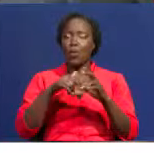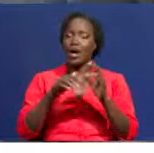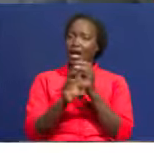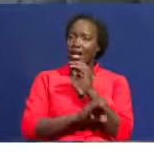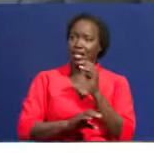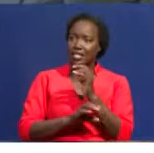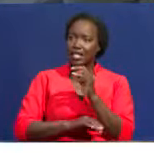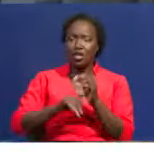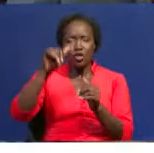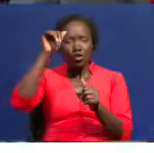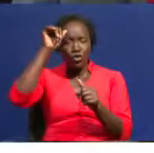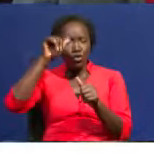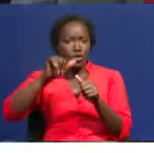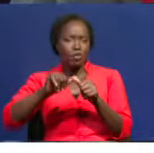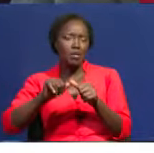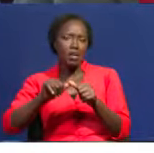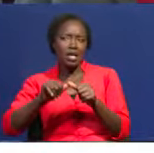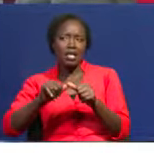You will remember